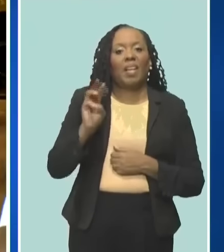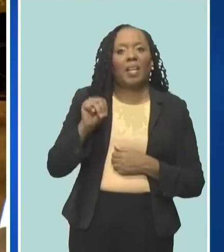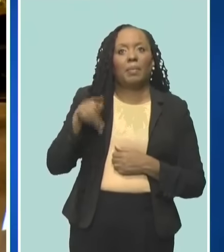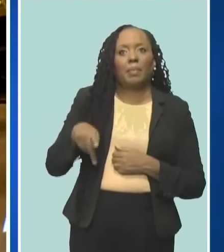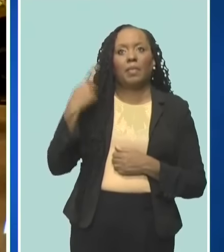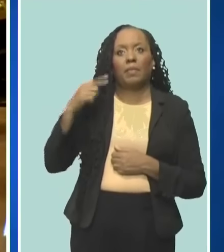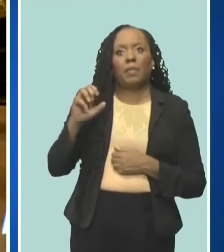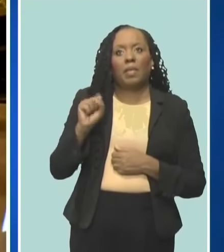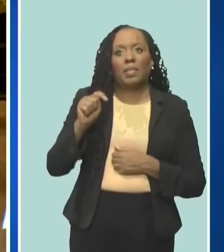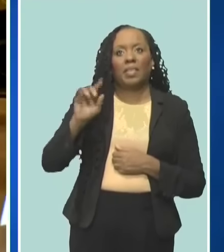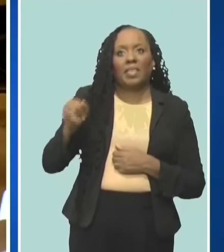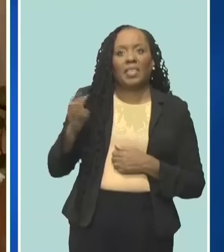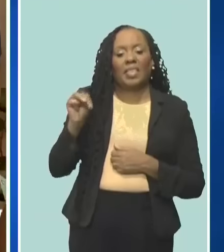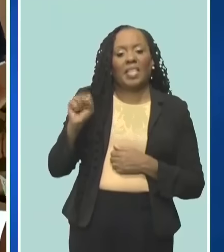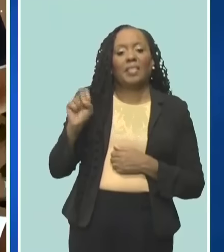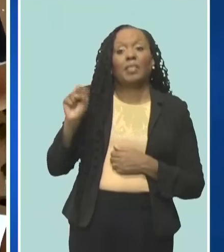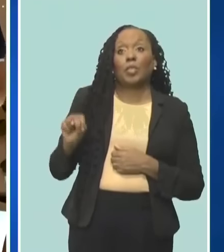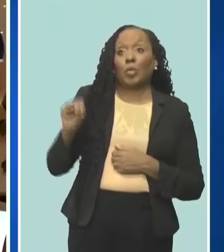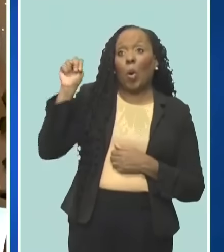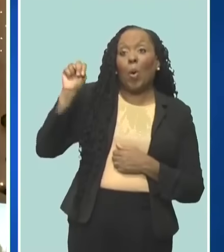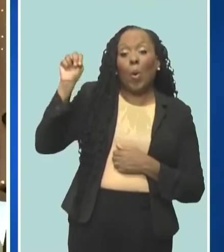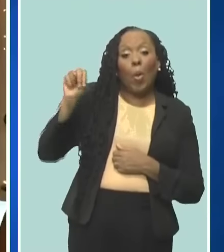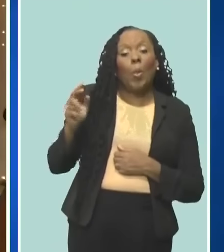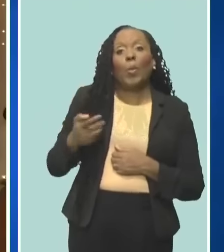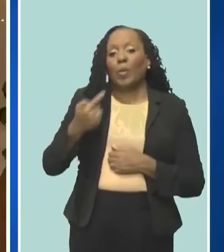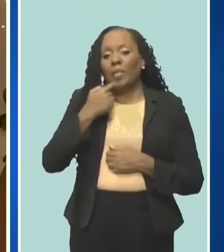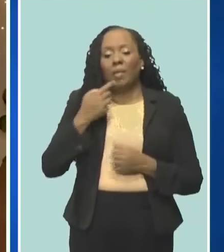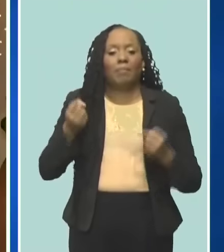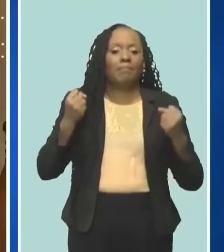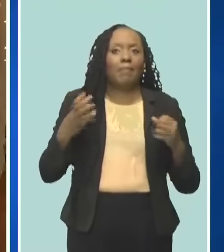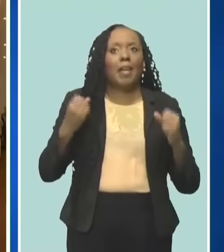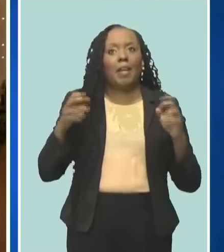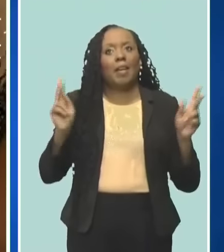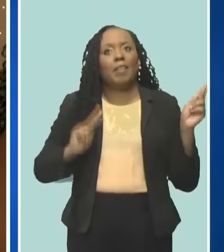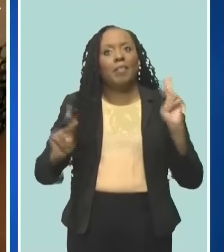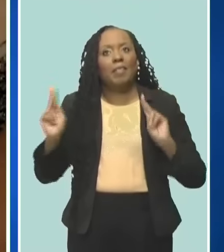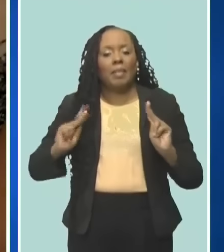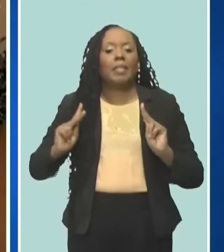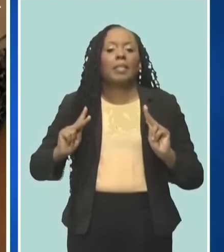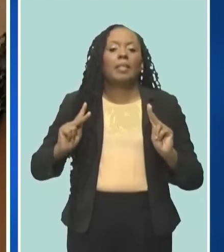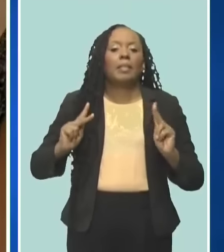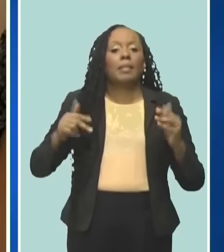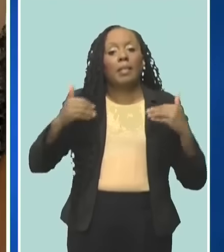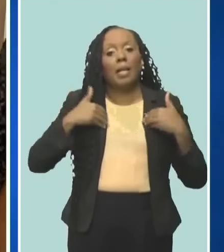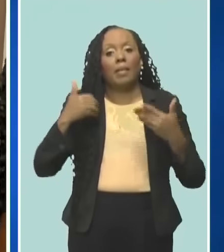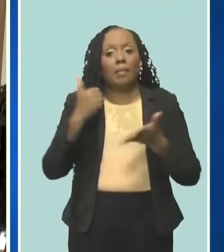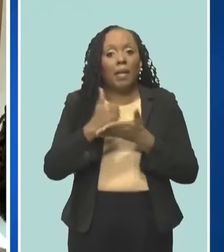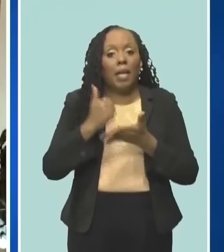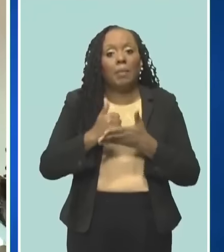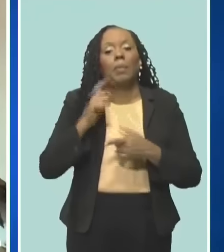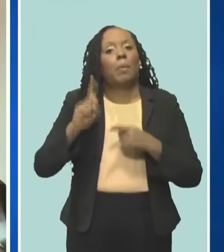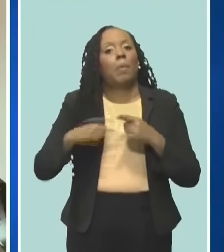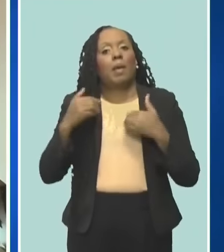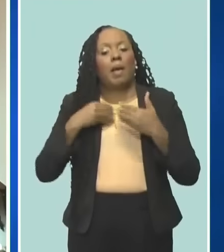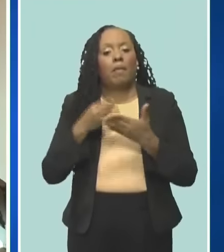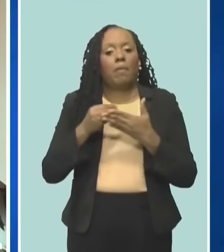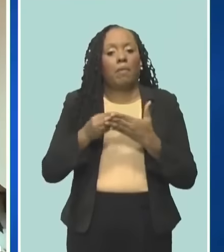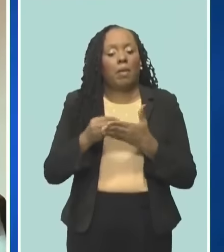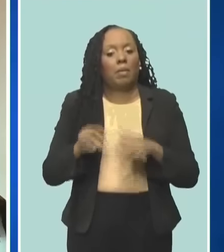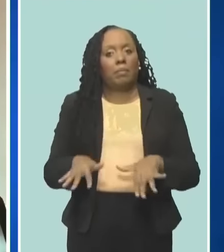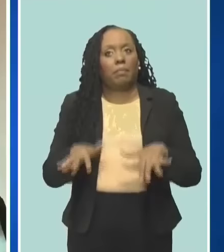James North, Edmund Hinkson, patron of the foundation, says many people are able to receive assistance through the event, which is now in year